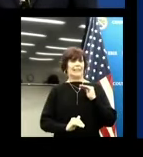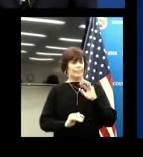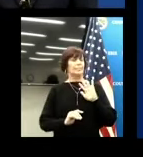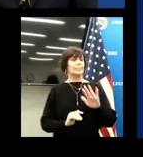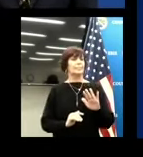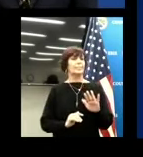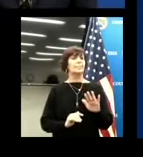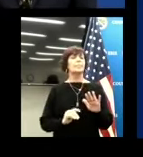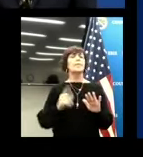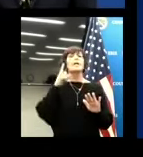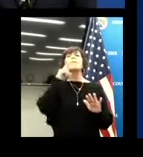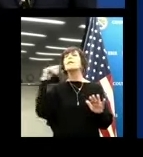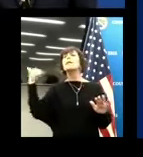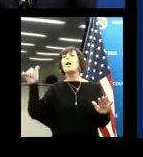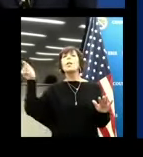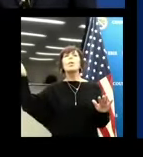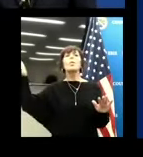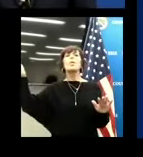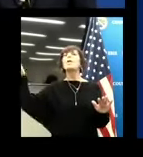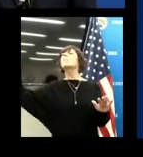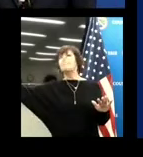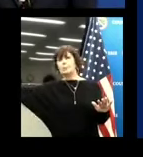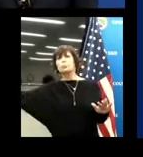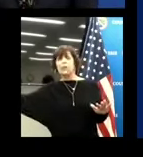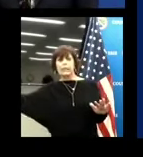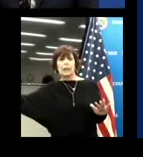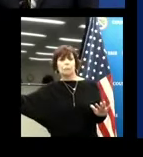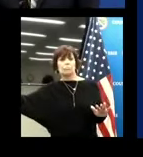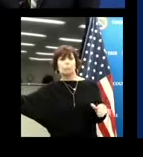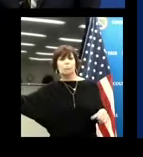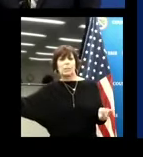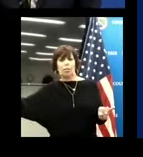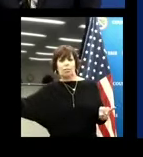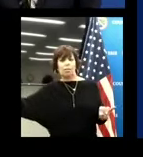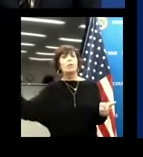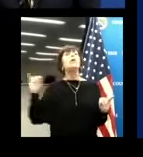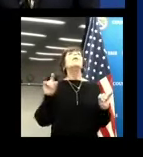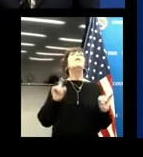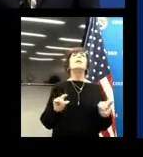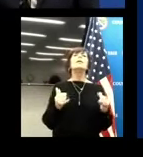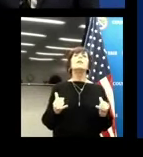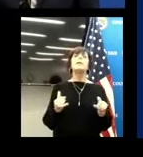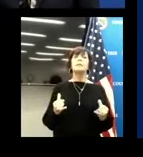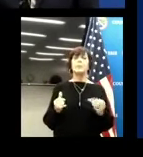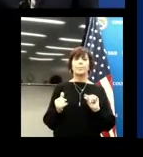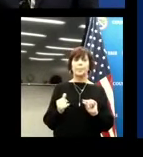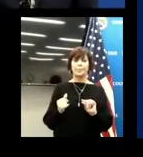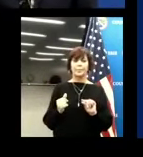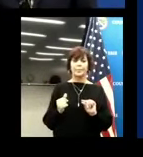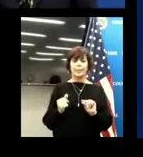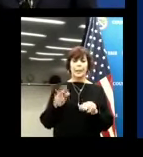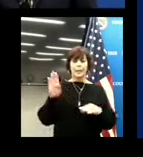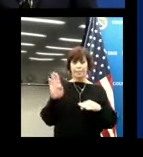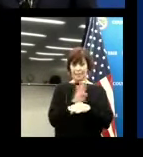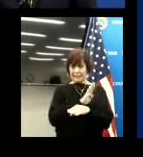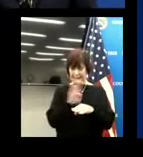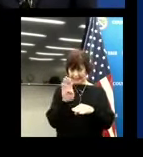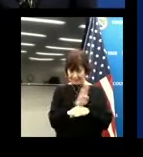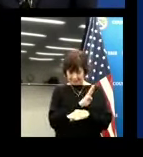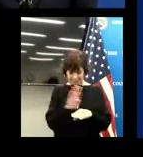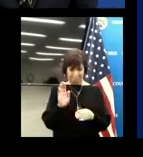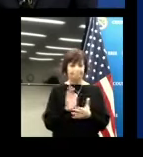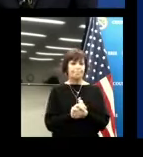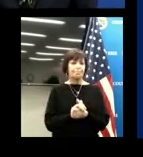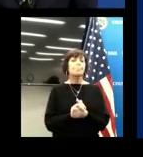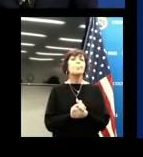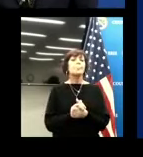And for a yellow zone, it is 50% capacity. With regards to businesses, there